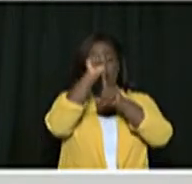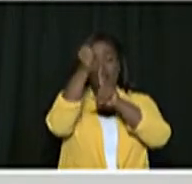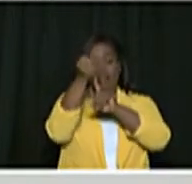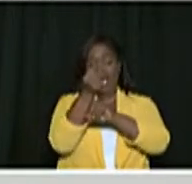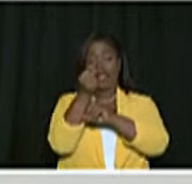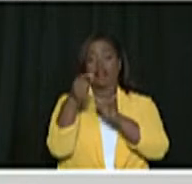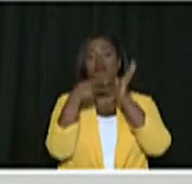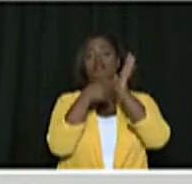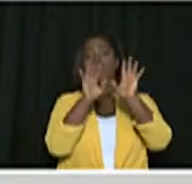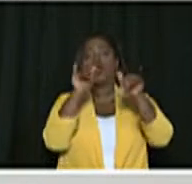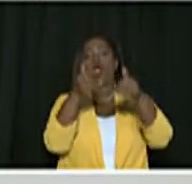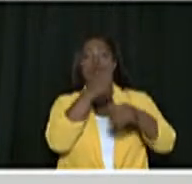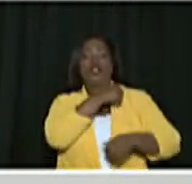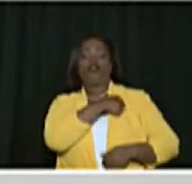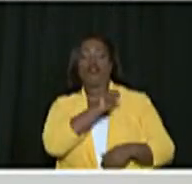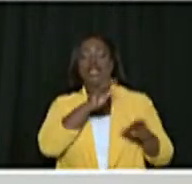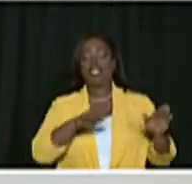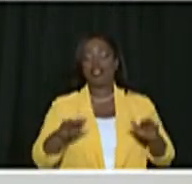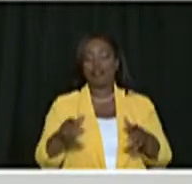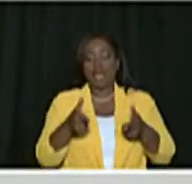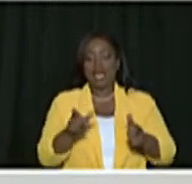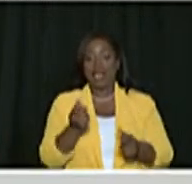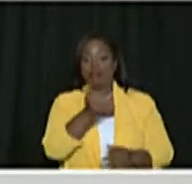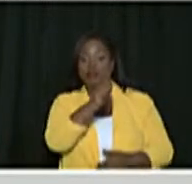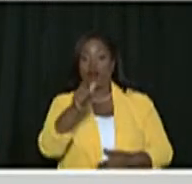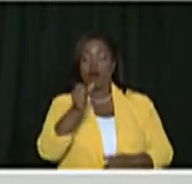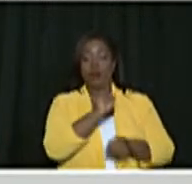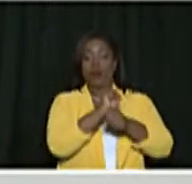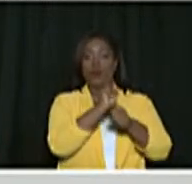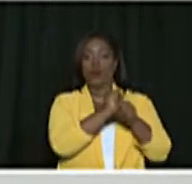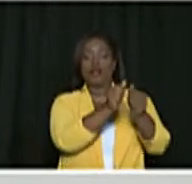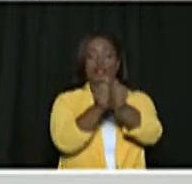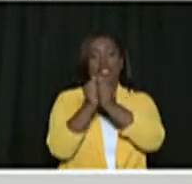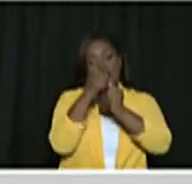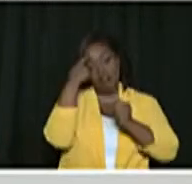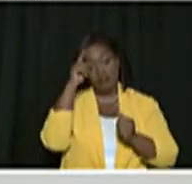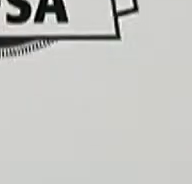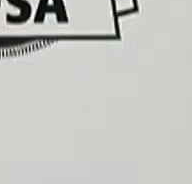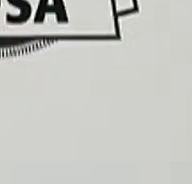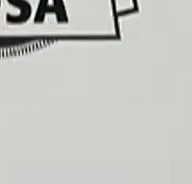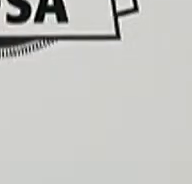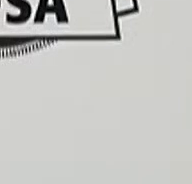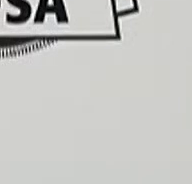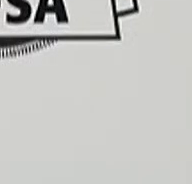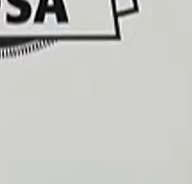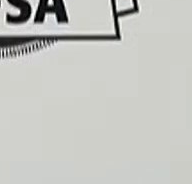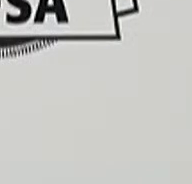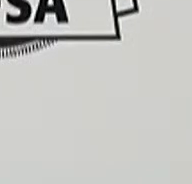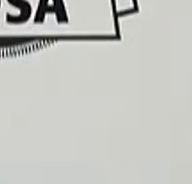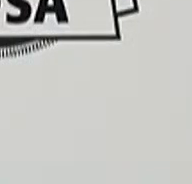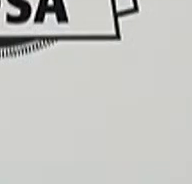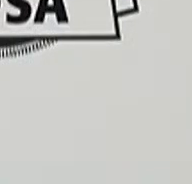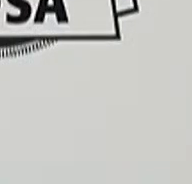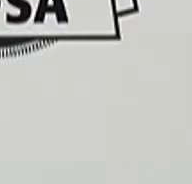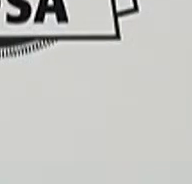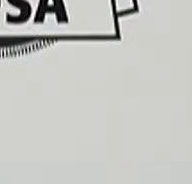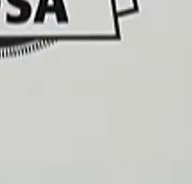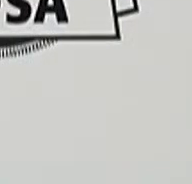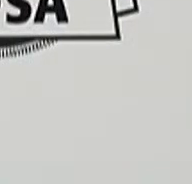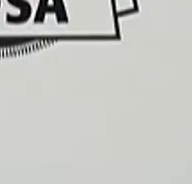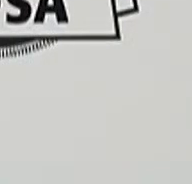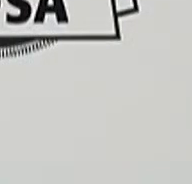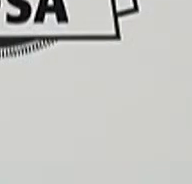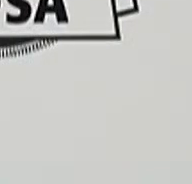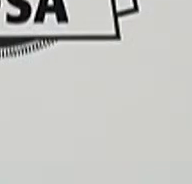children. Let us all work together for the greater good of our children and the future of our country. Thank